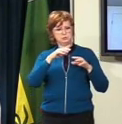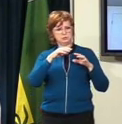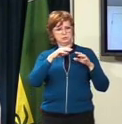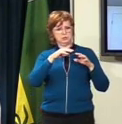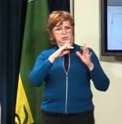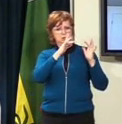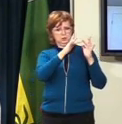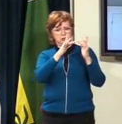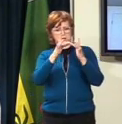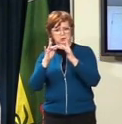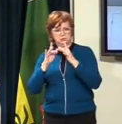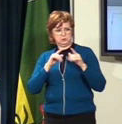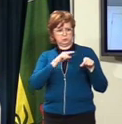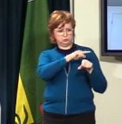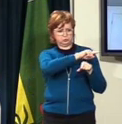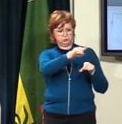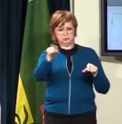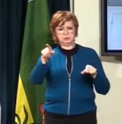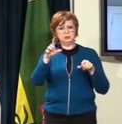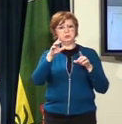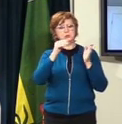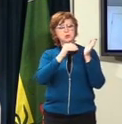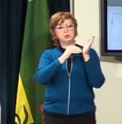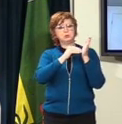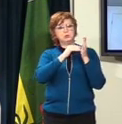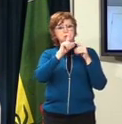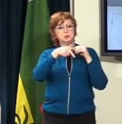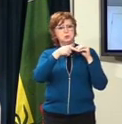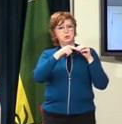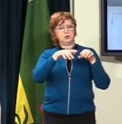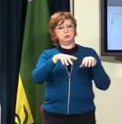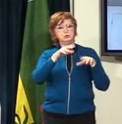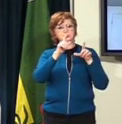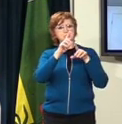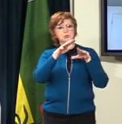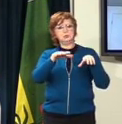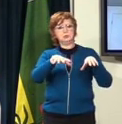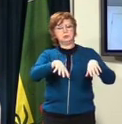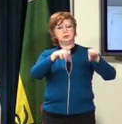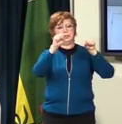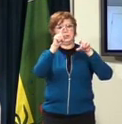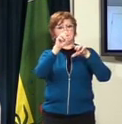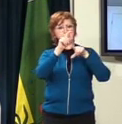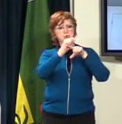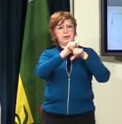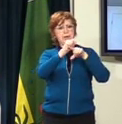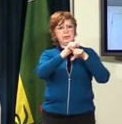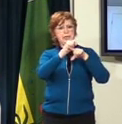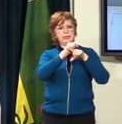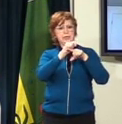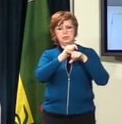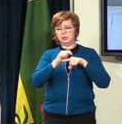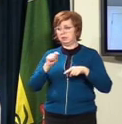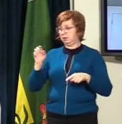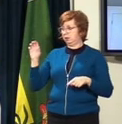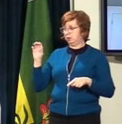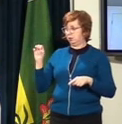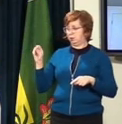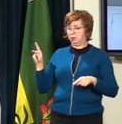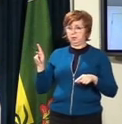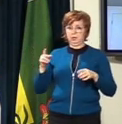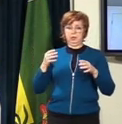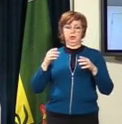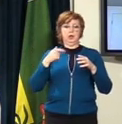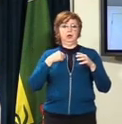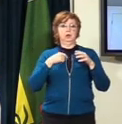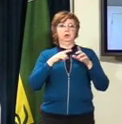here or a text message that's been sent. Can you explain a little bit about what's happening there and why? Sure, and I'll just confirm that at this point in time, we are